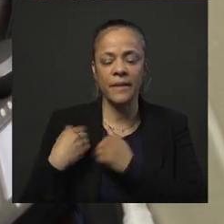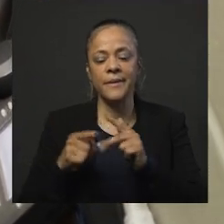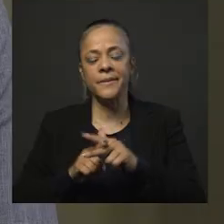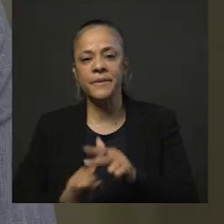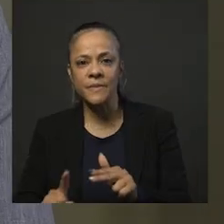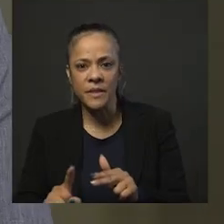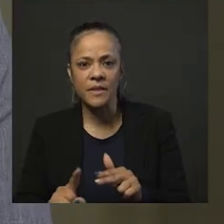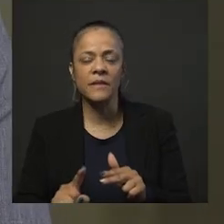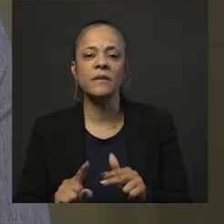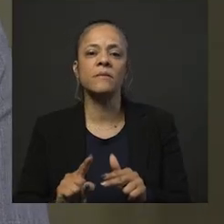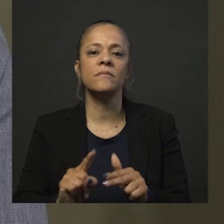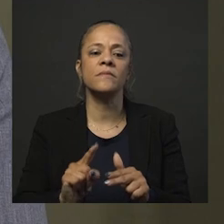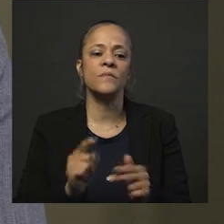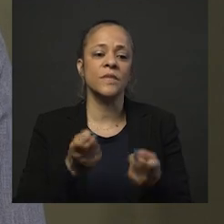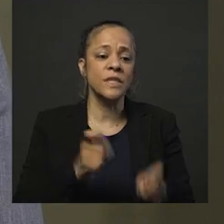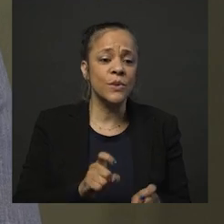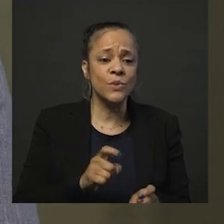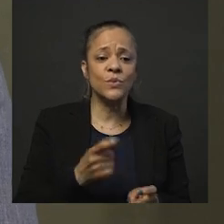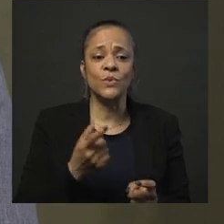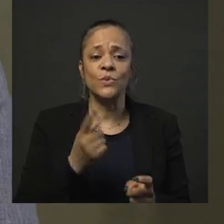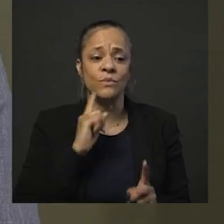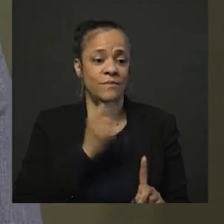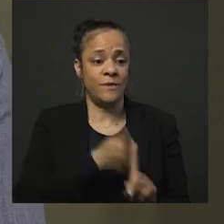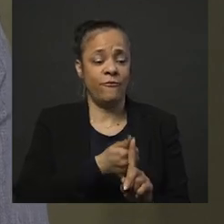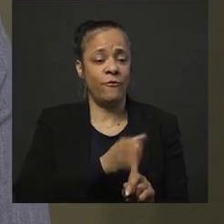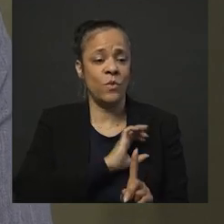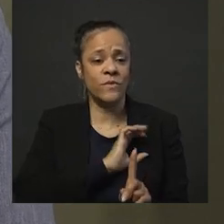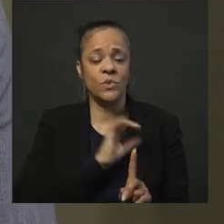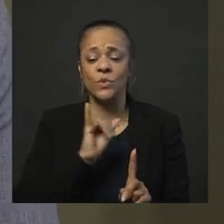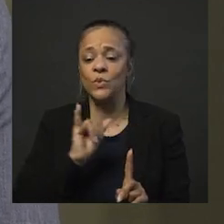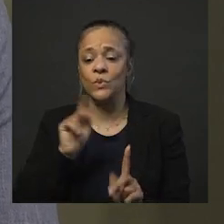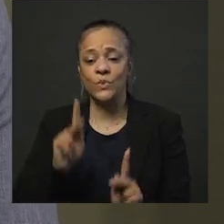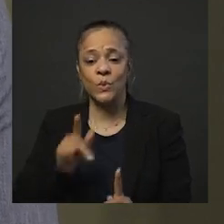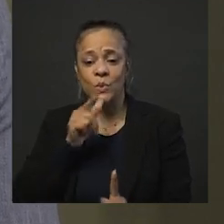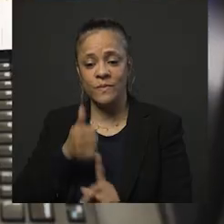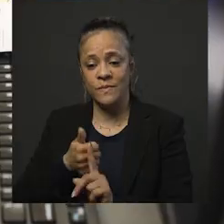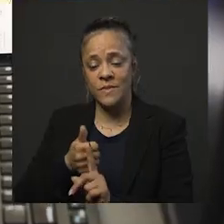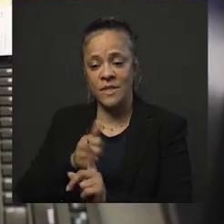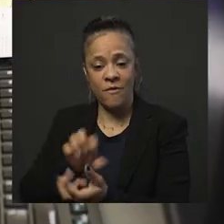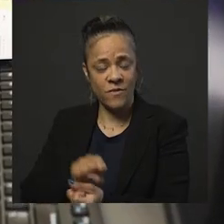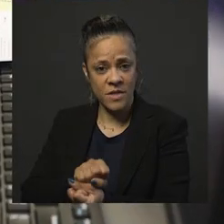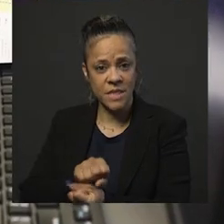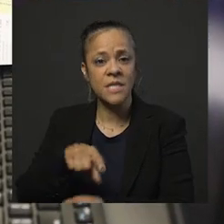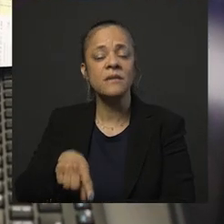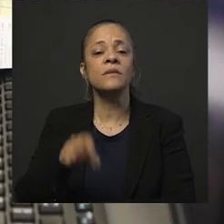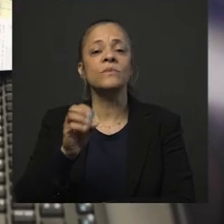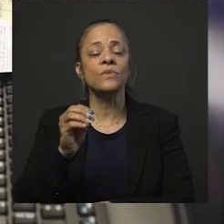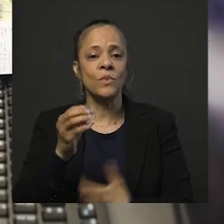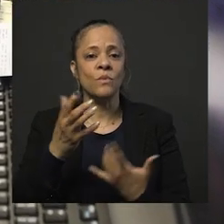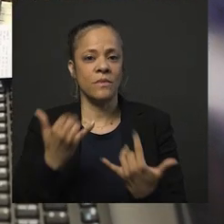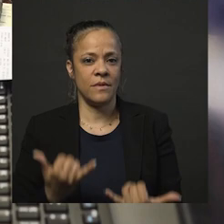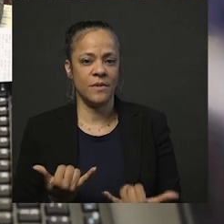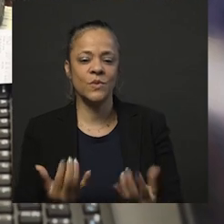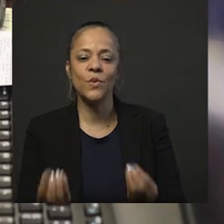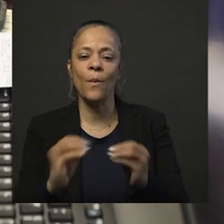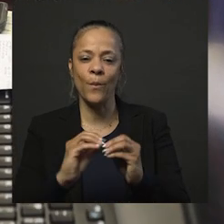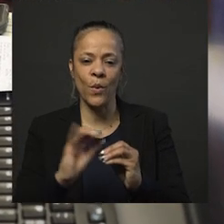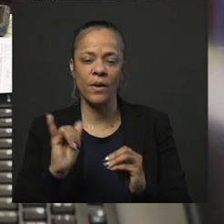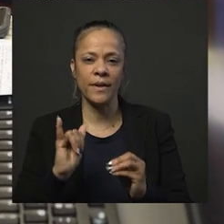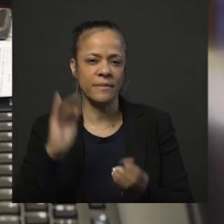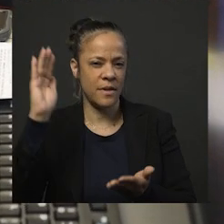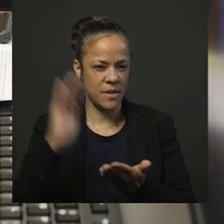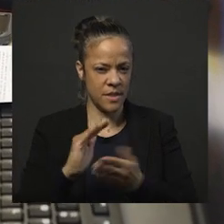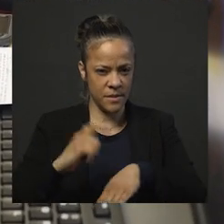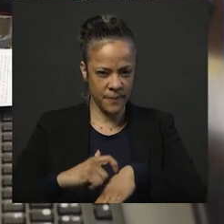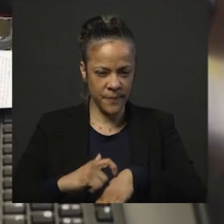time, the liability of escape, a liability and danger to the officer as well as the person that's in custody. And